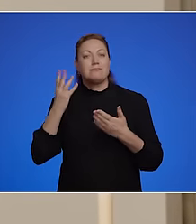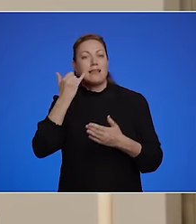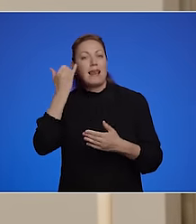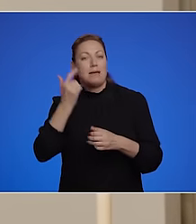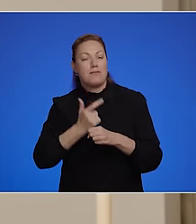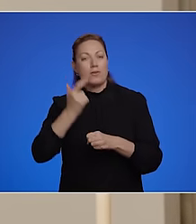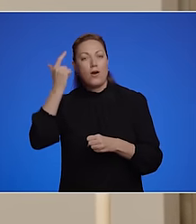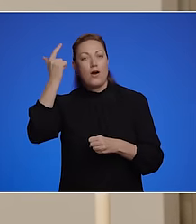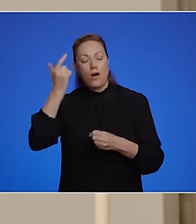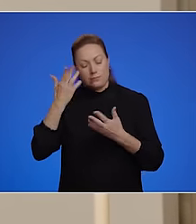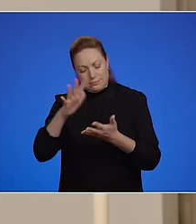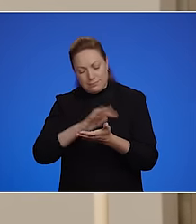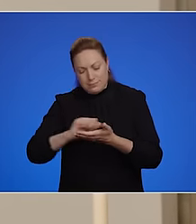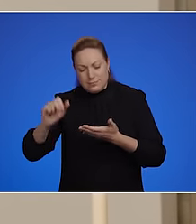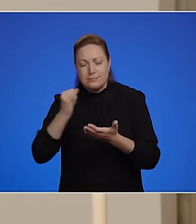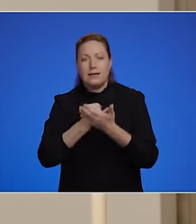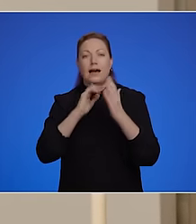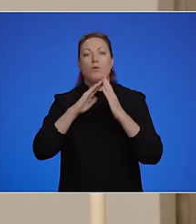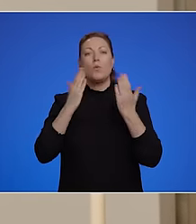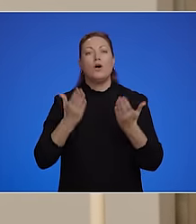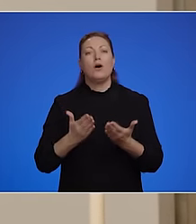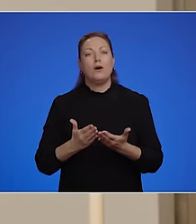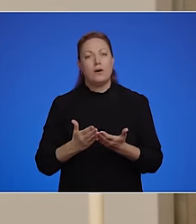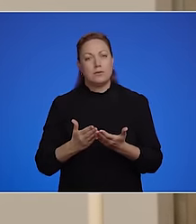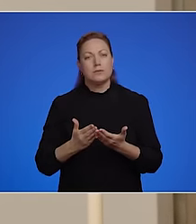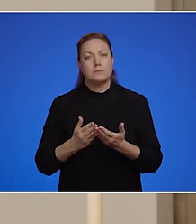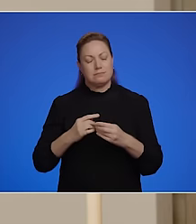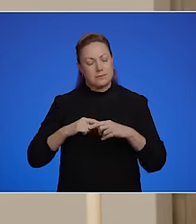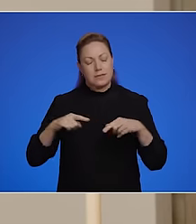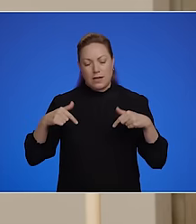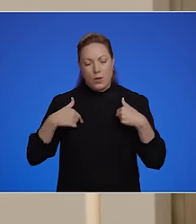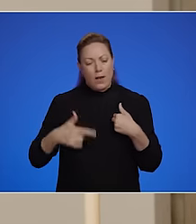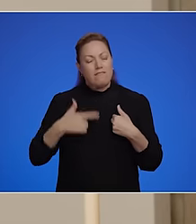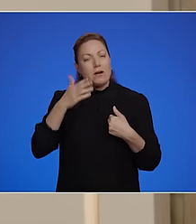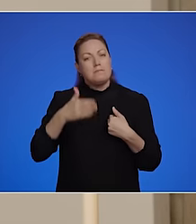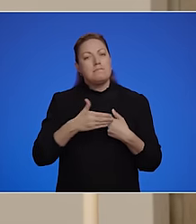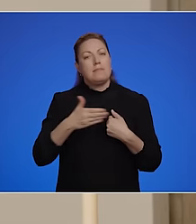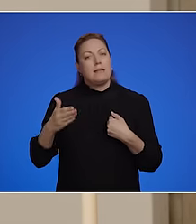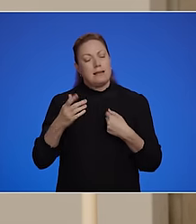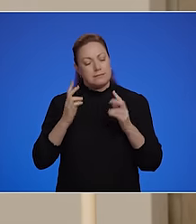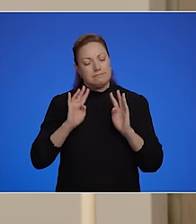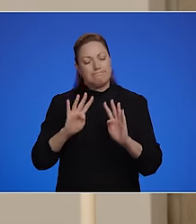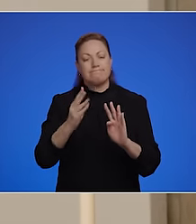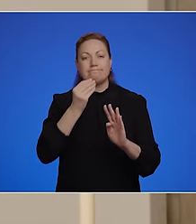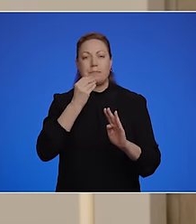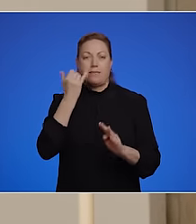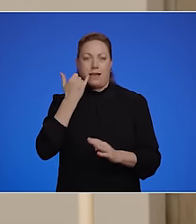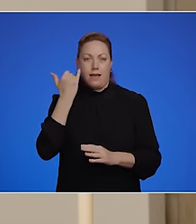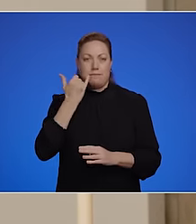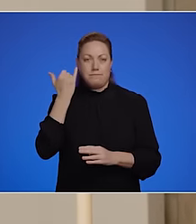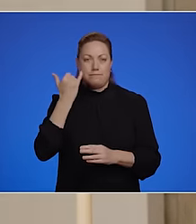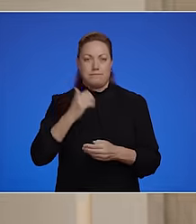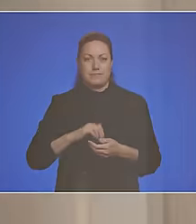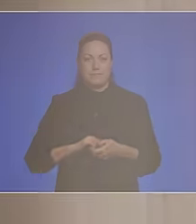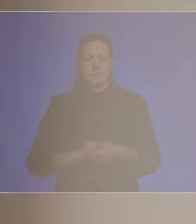peace. Behold the Lamb of God. Behold him who takes away the sins of the world. Blessed are those called to the supper of the